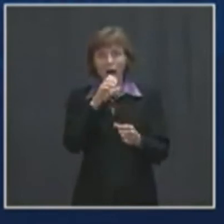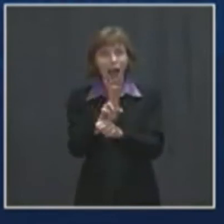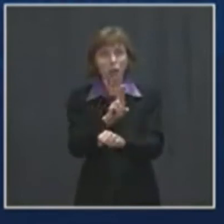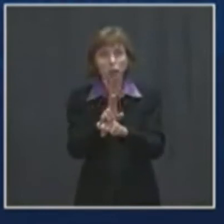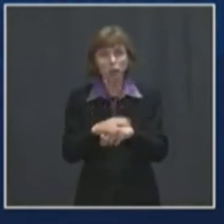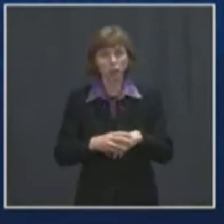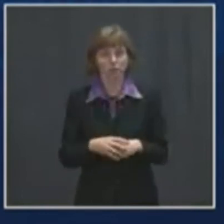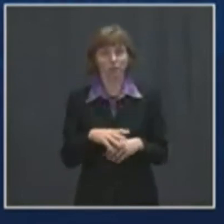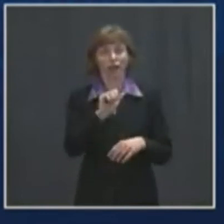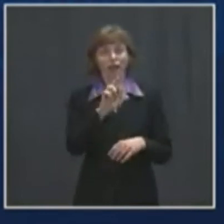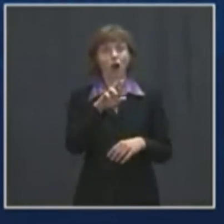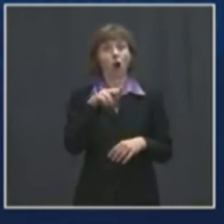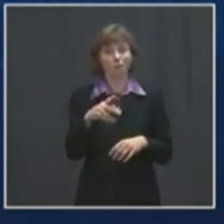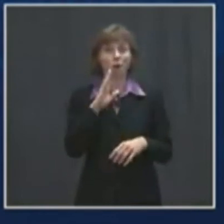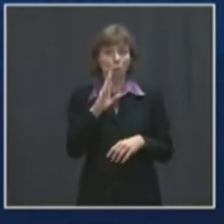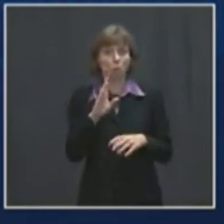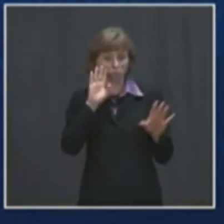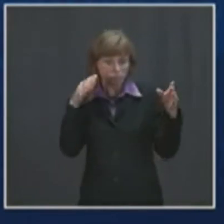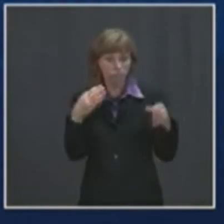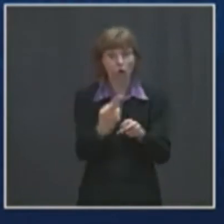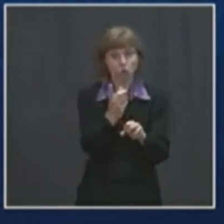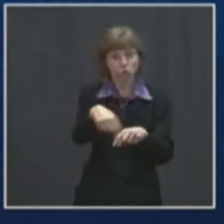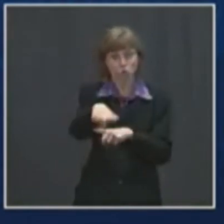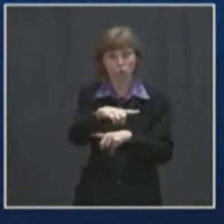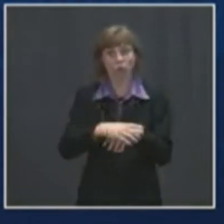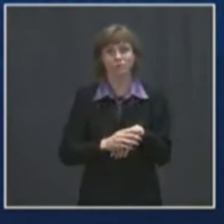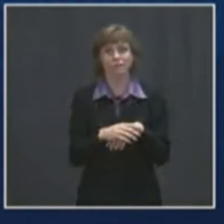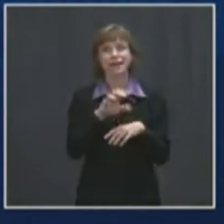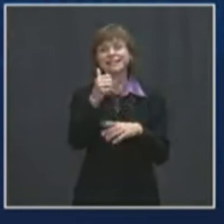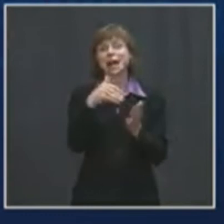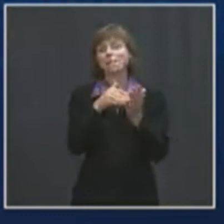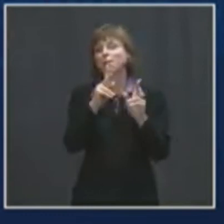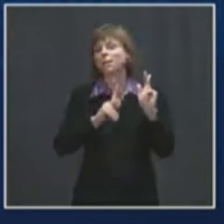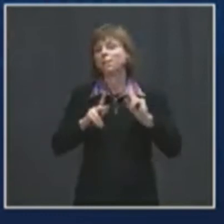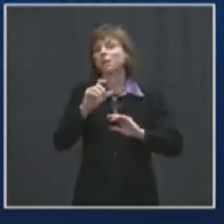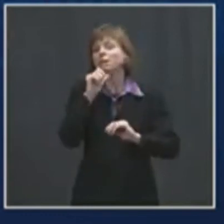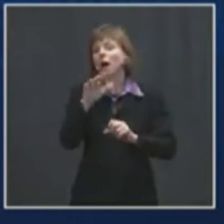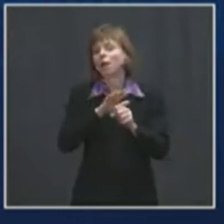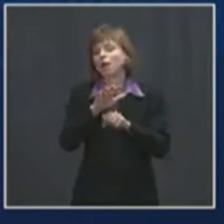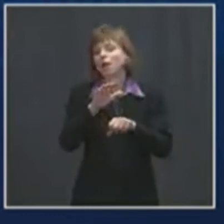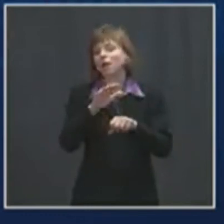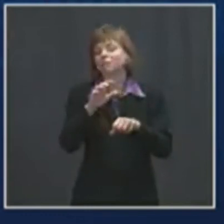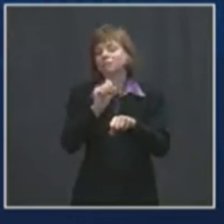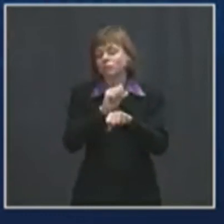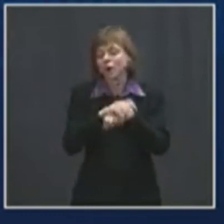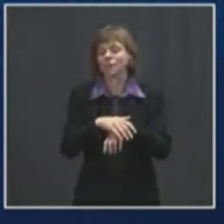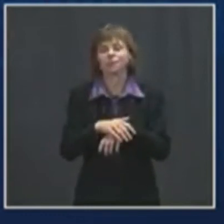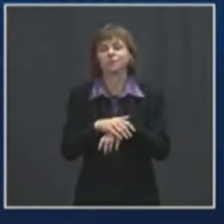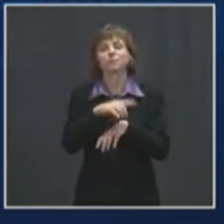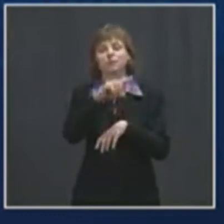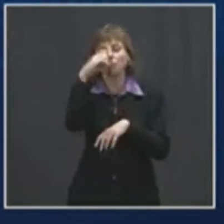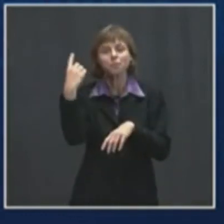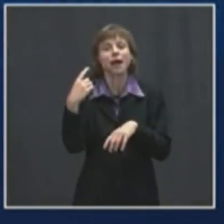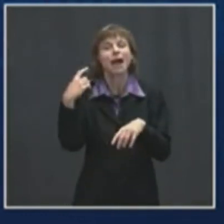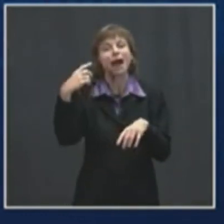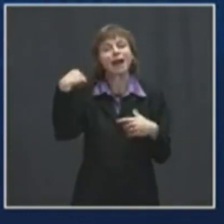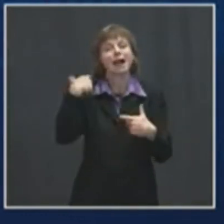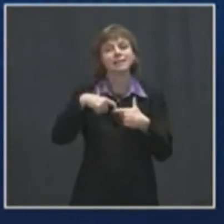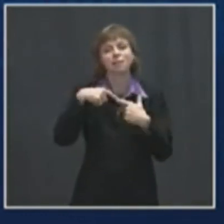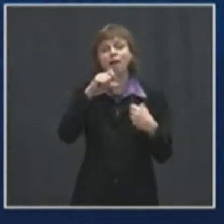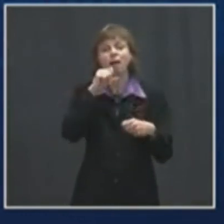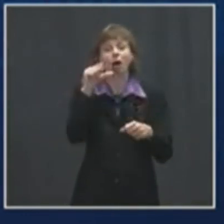million unemployed people. There are 2.5 fewer women in the labor force than last year. As I mentioned, Black and Hispanic unemployment rates are 9%.